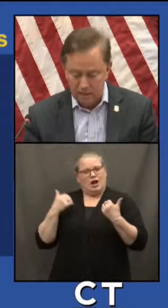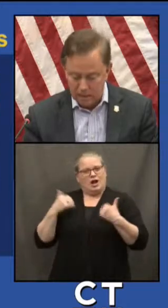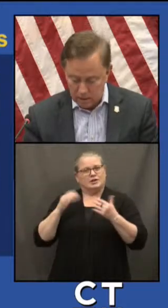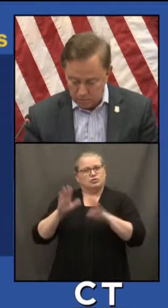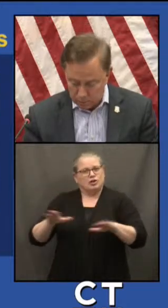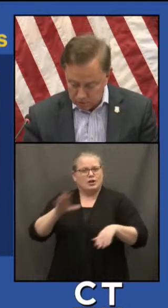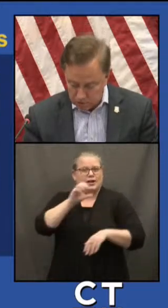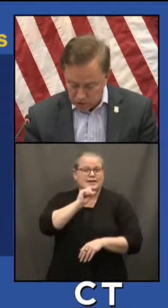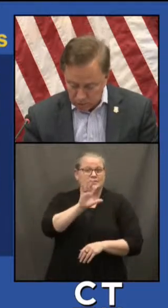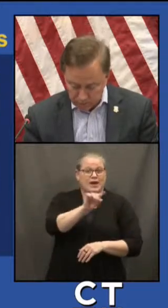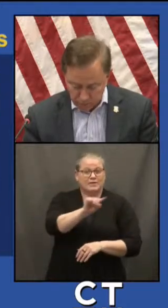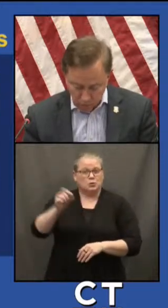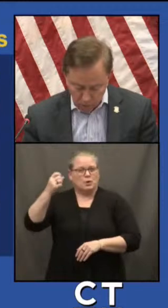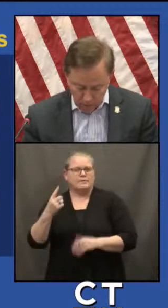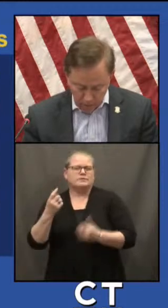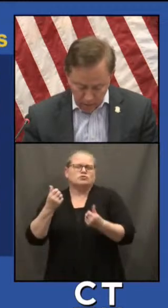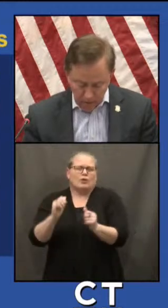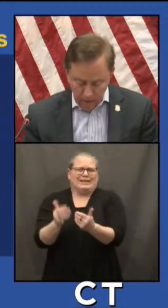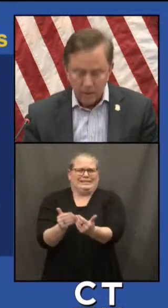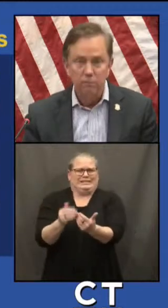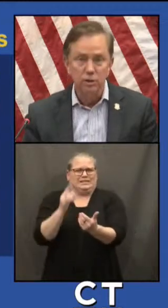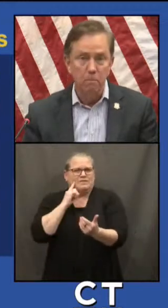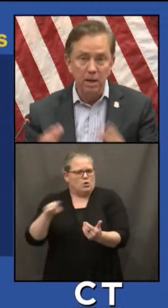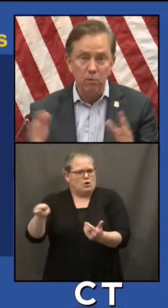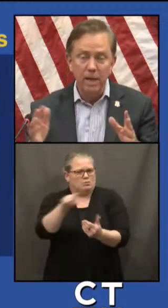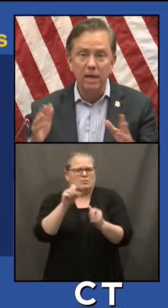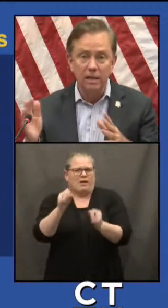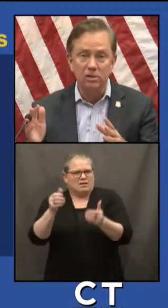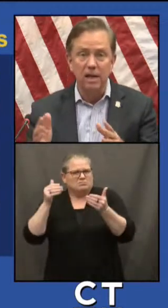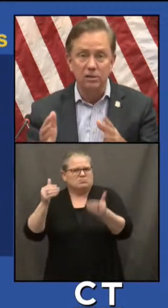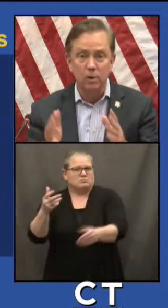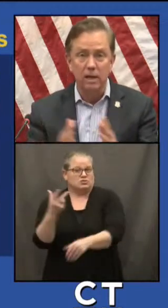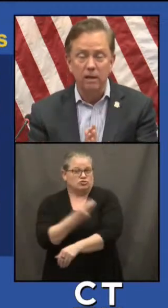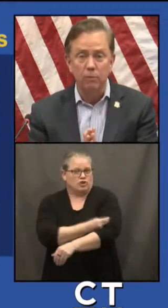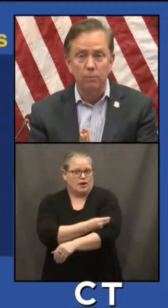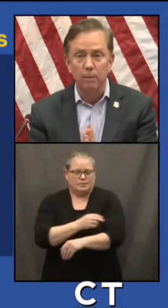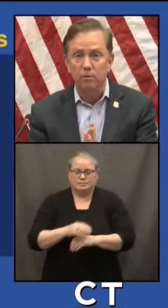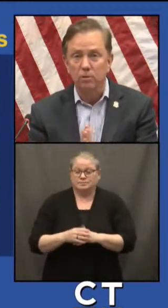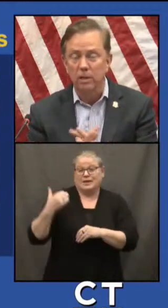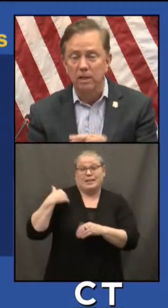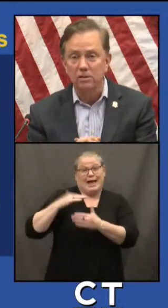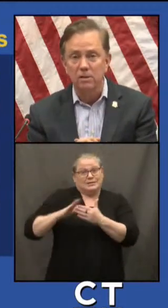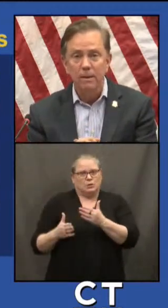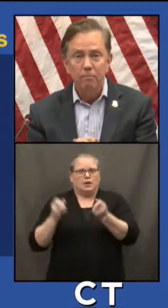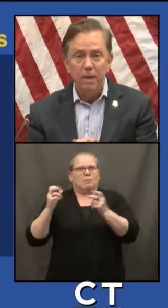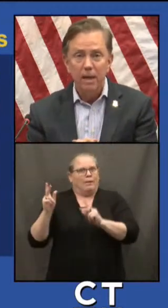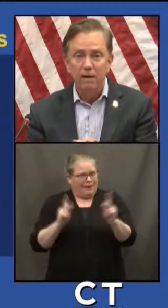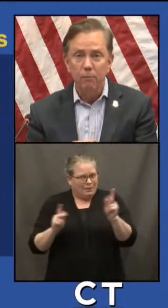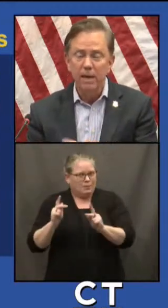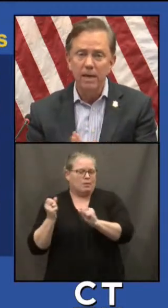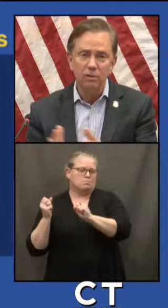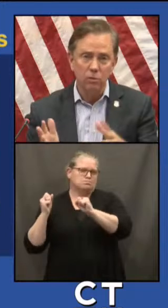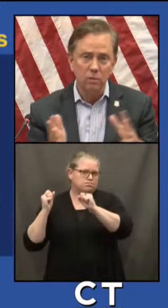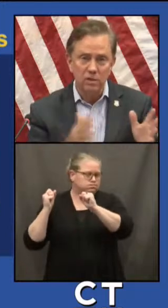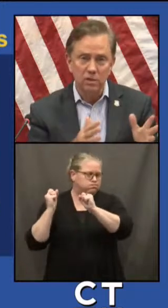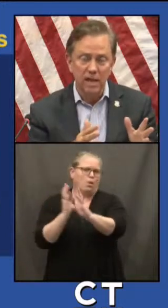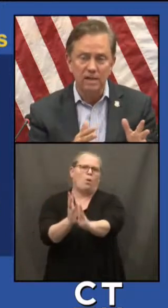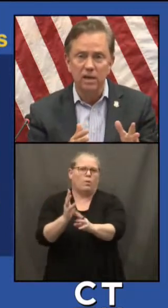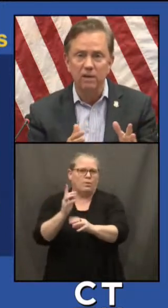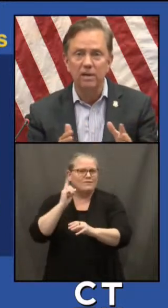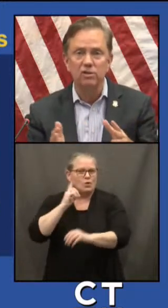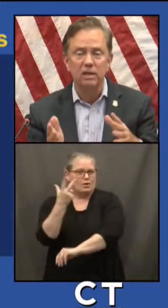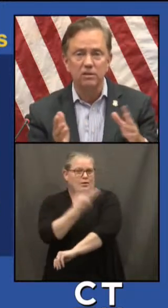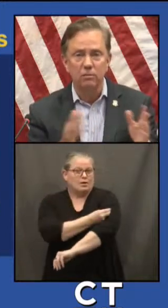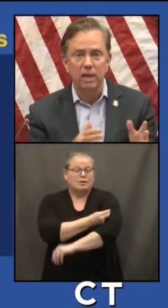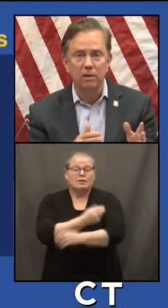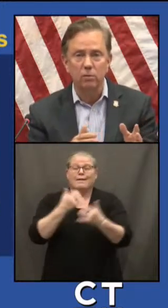like the boosters going forward. It was a big weekend this last weekend with people doing this. And if we get through this